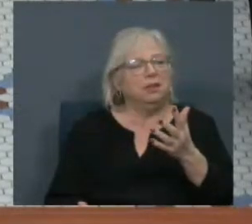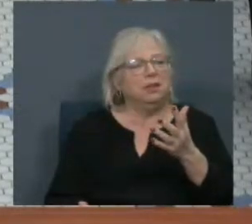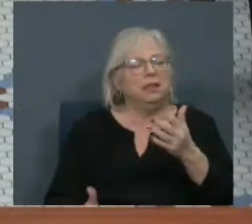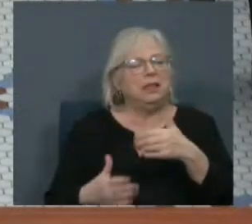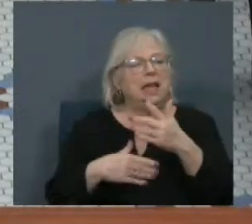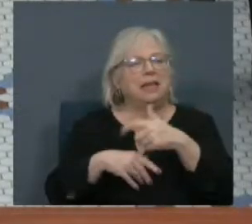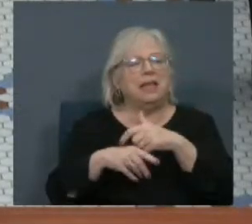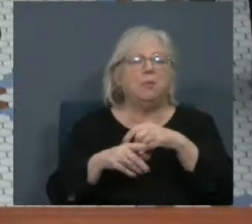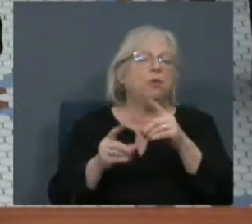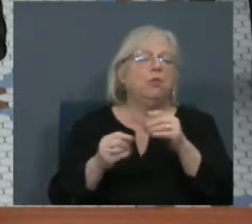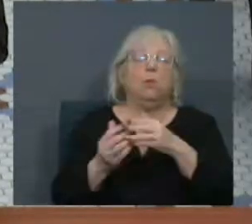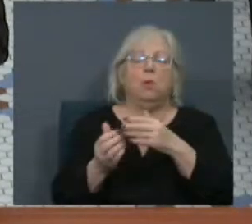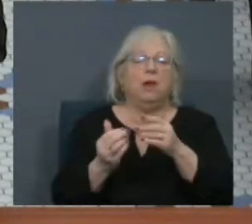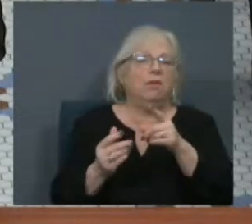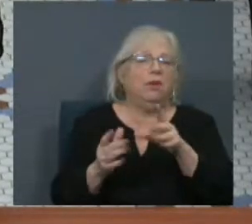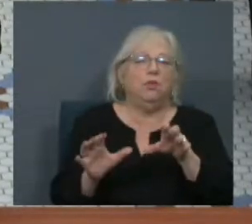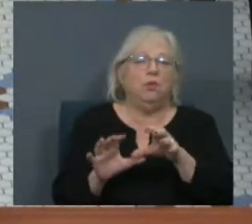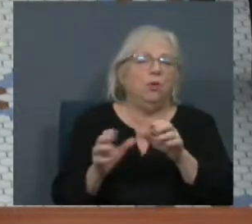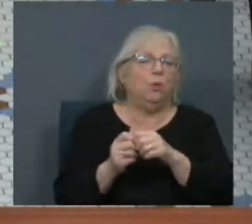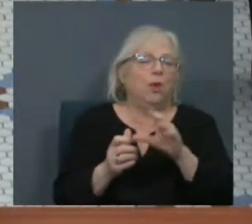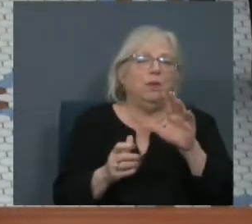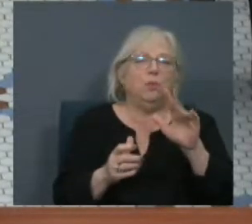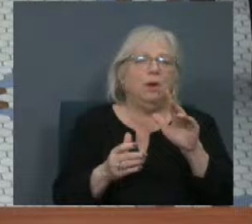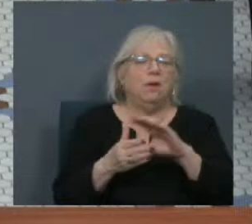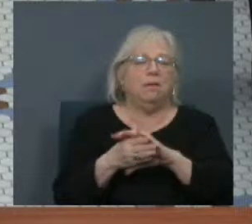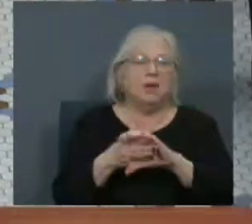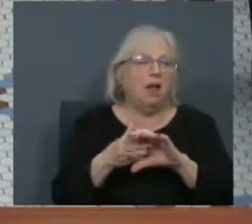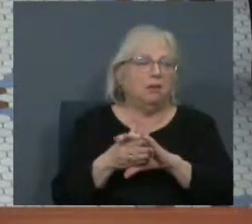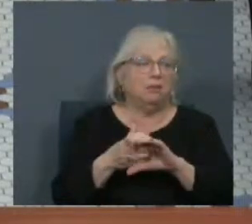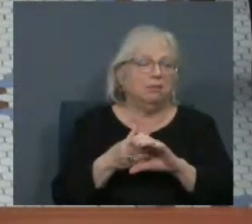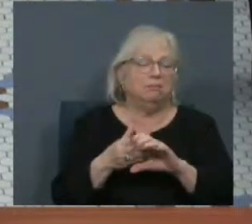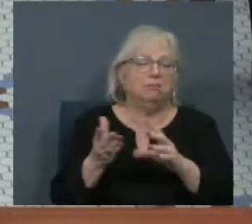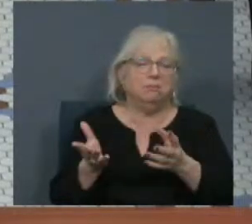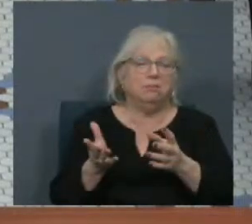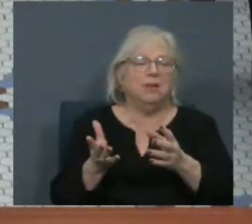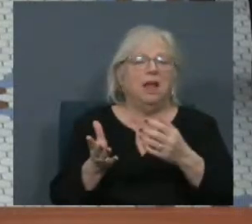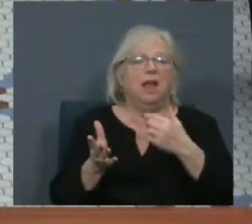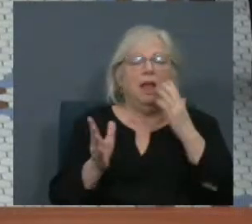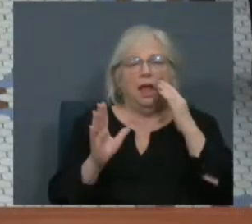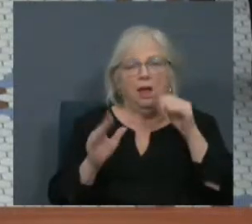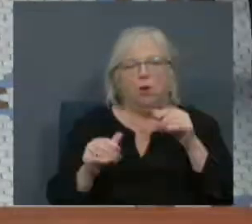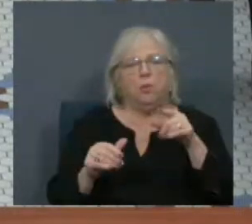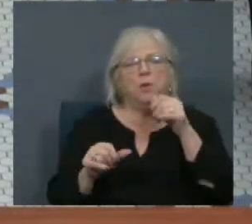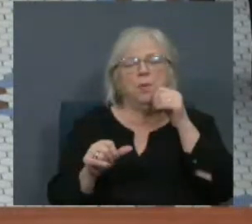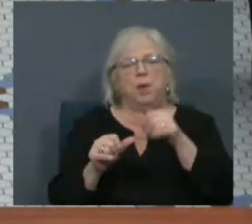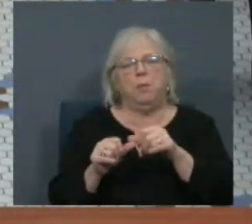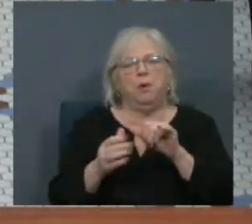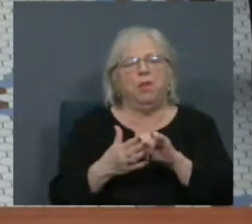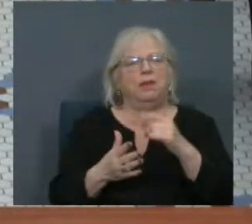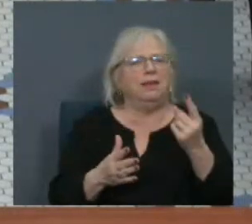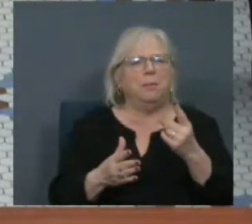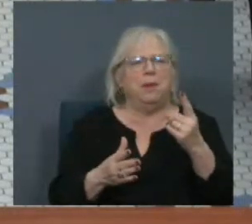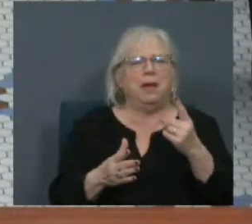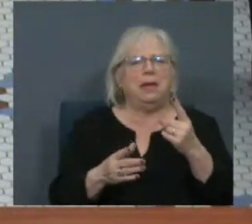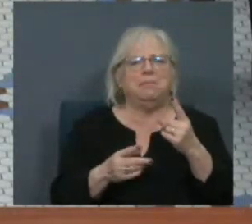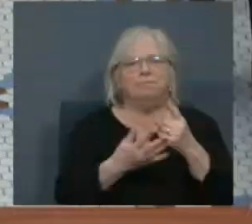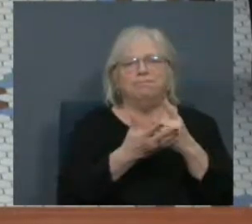Next time you're doing whatever you're doing with $25, I hope you remember that there's somebody in this